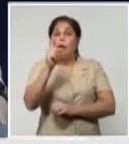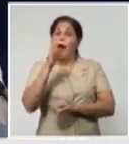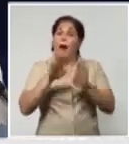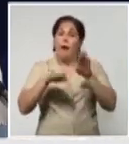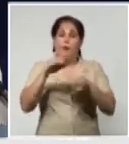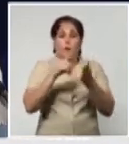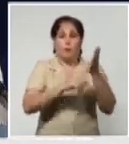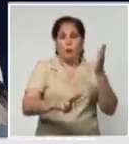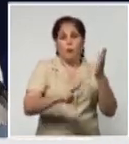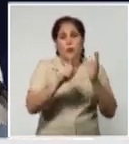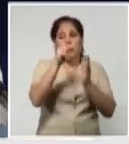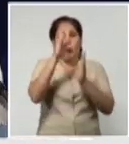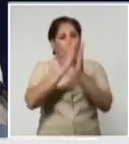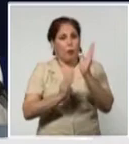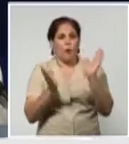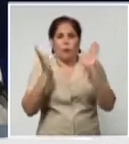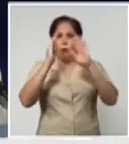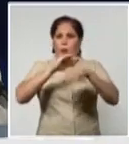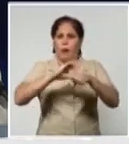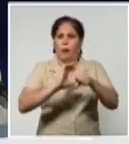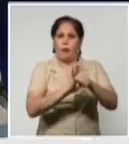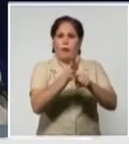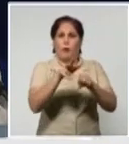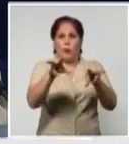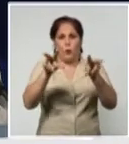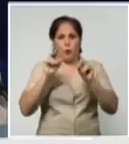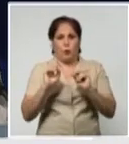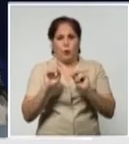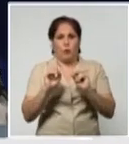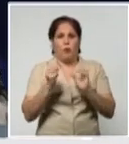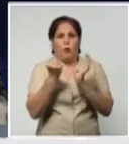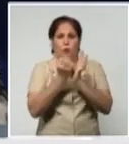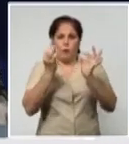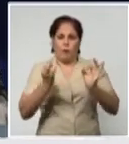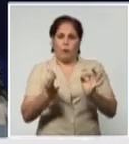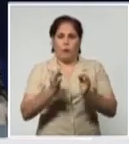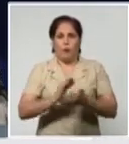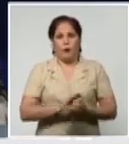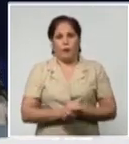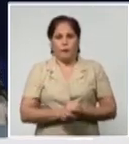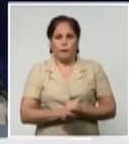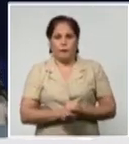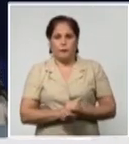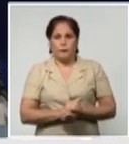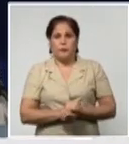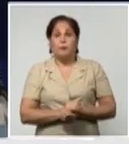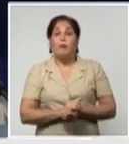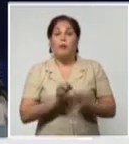over 1 month without positive cases diagnosed.